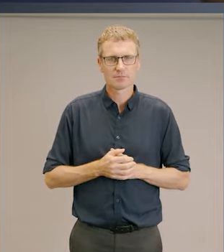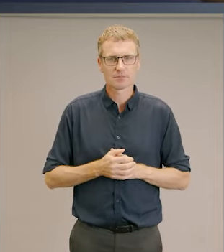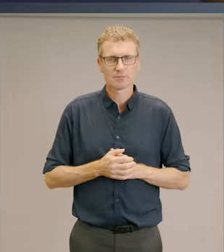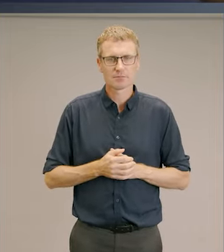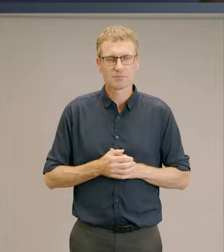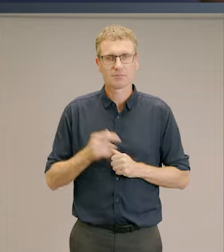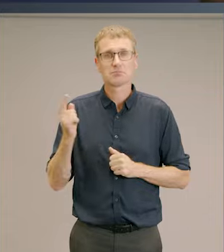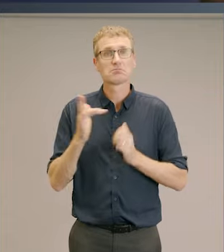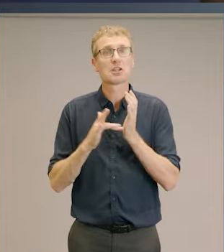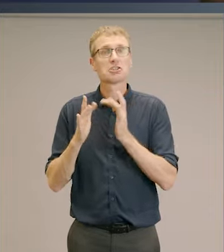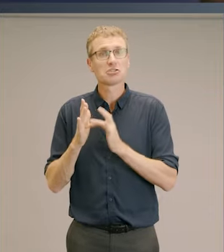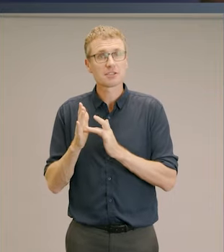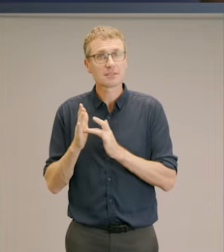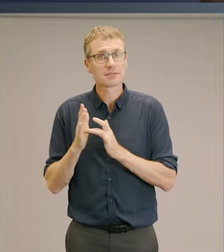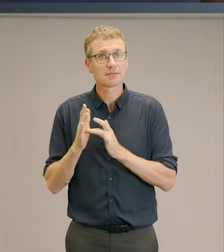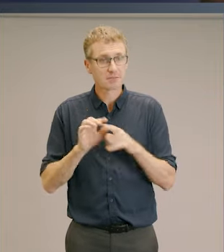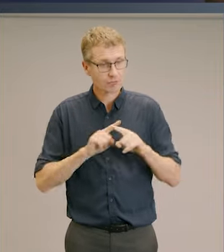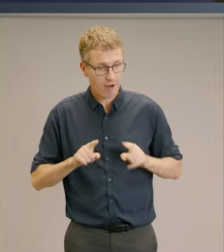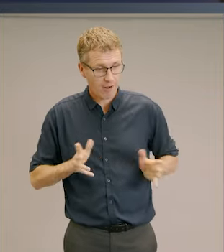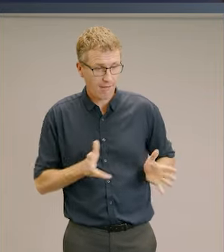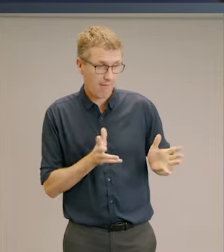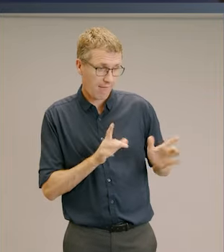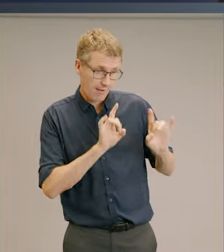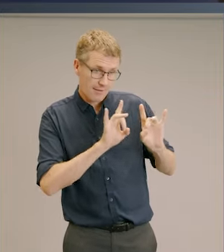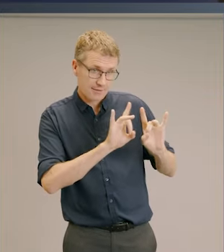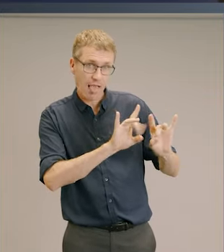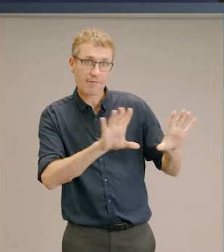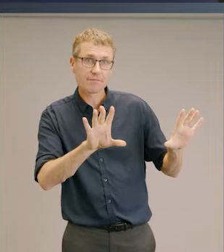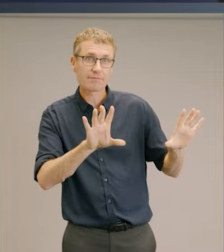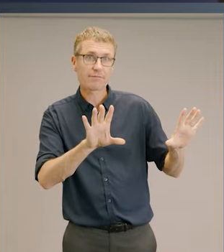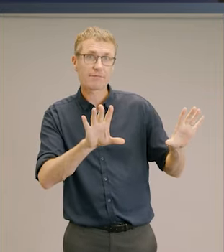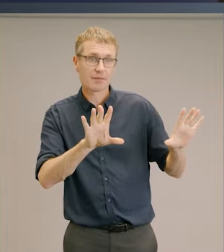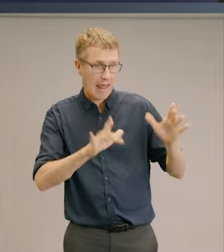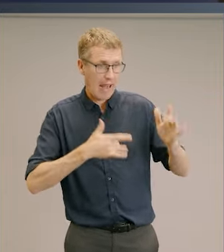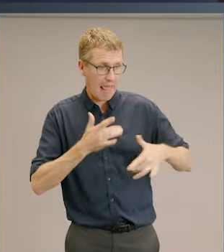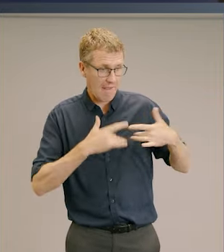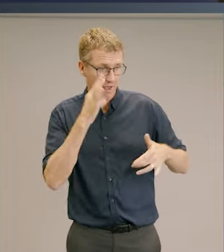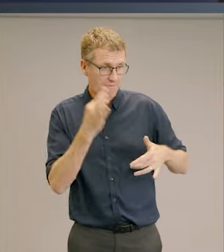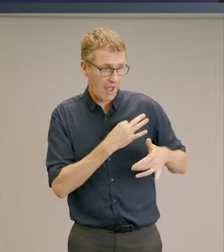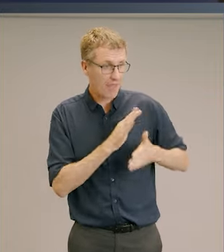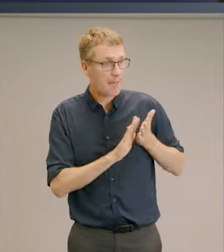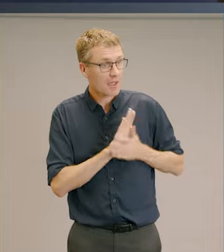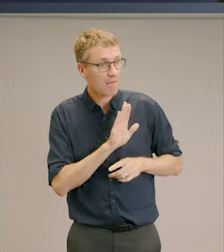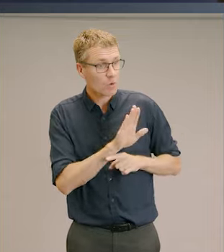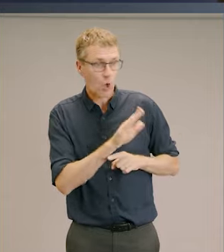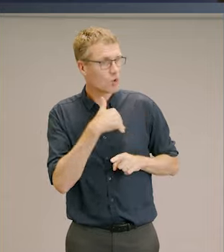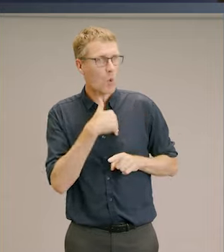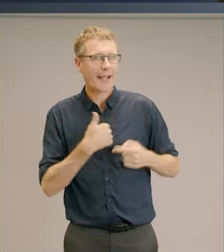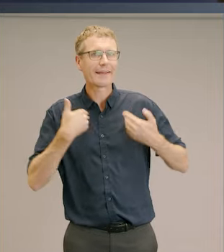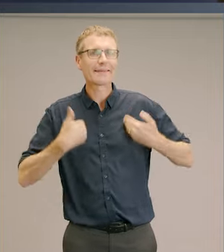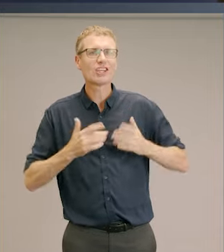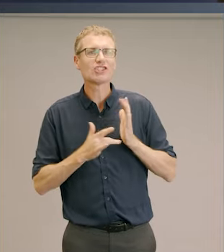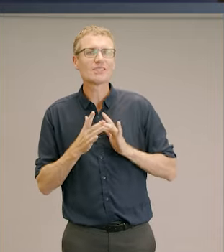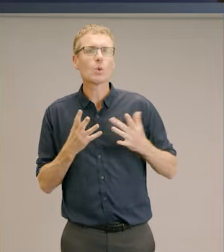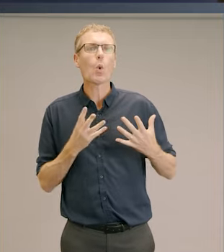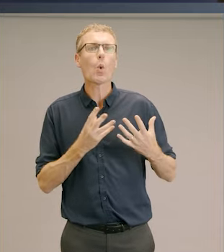And during that time, it was like Jesus was weaning his disciples off relying on his bodily presence and instead learning to live